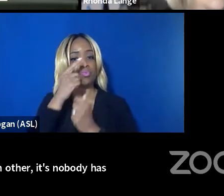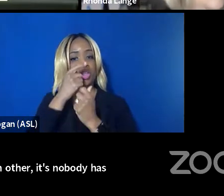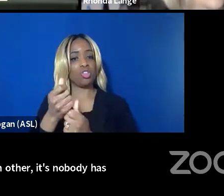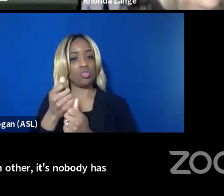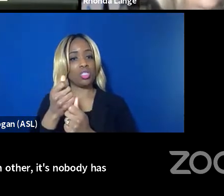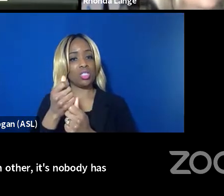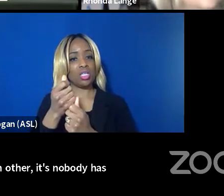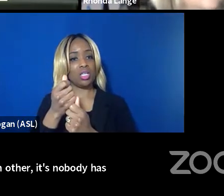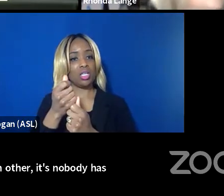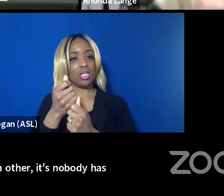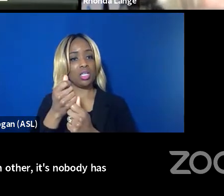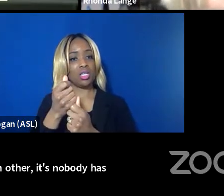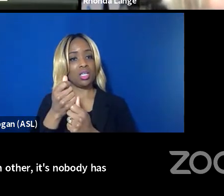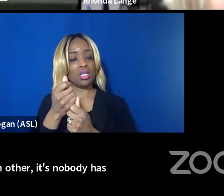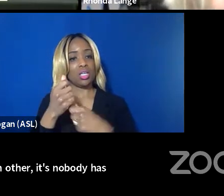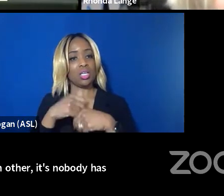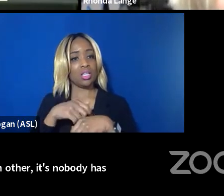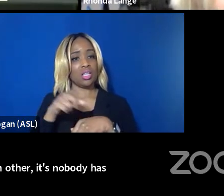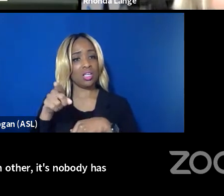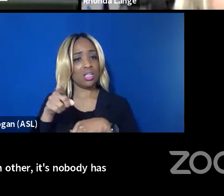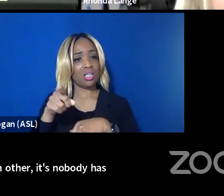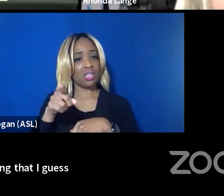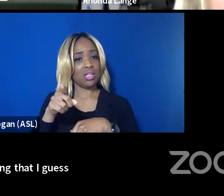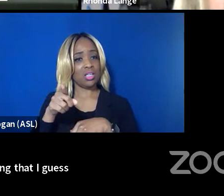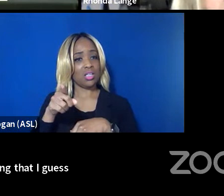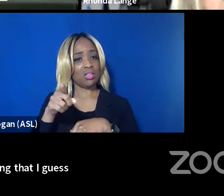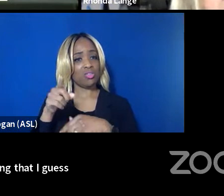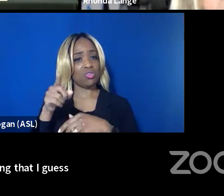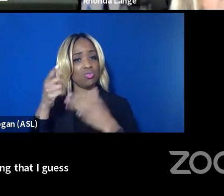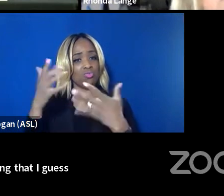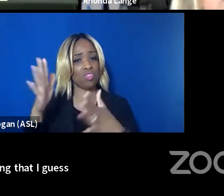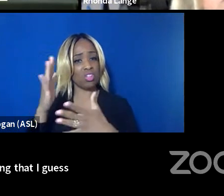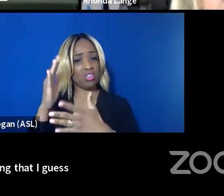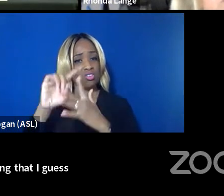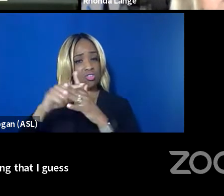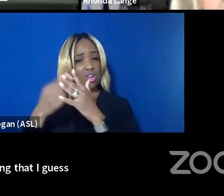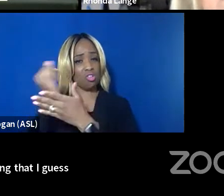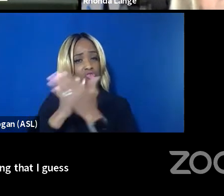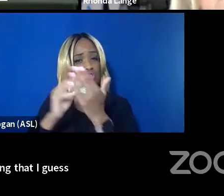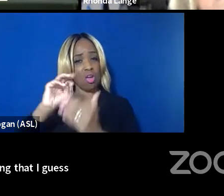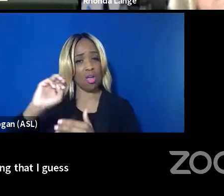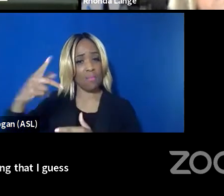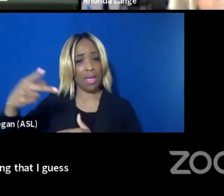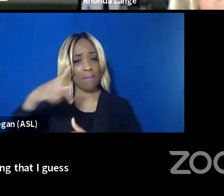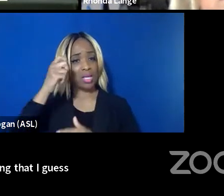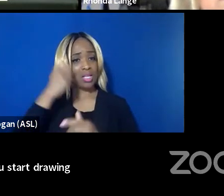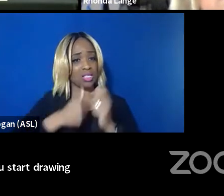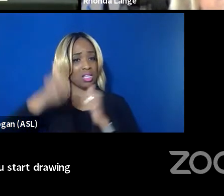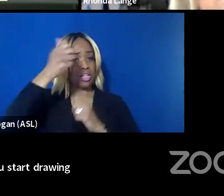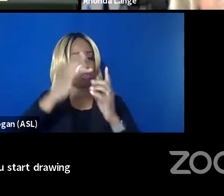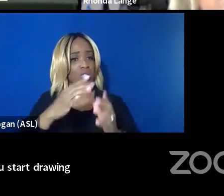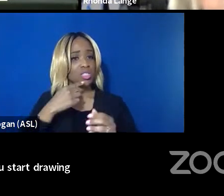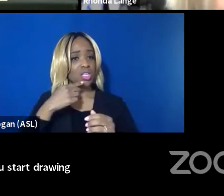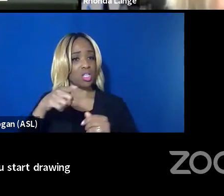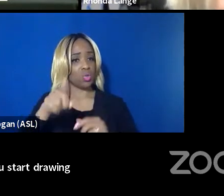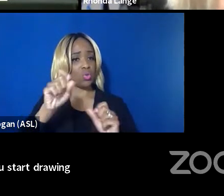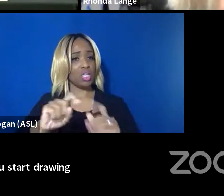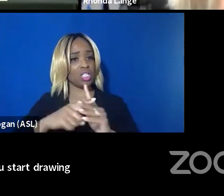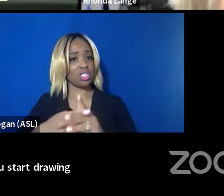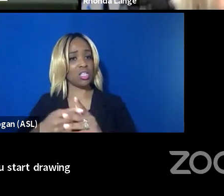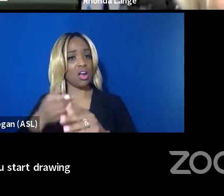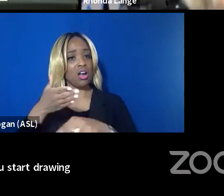that, I guess the one question is, did you start drawing maps yet? Because your executive director said that you could start drawing maps